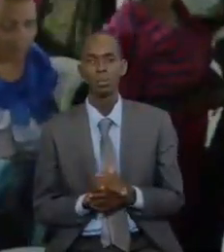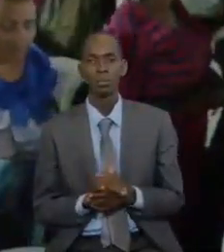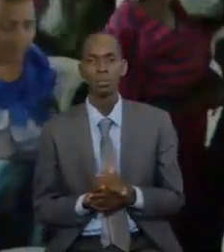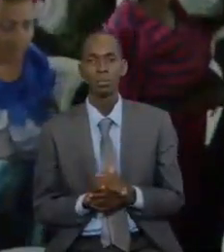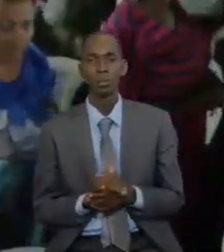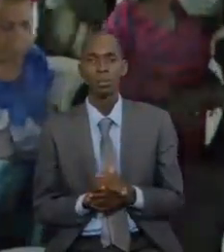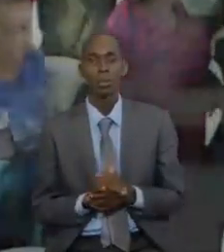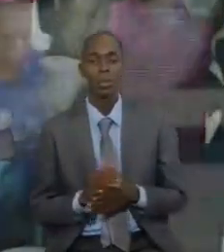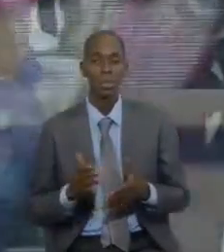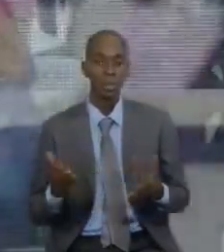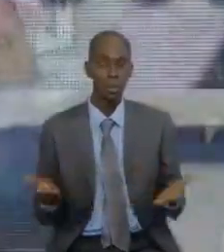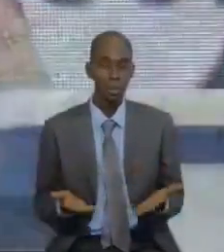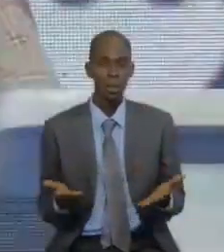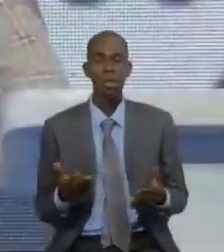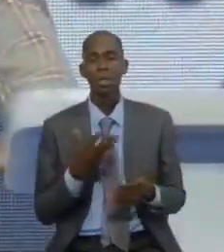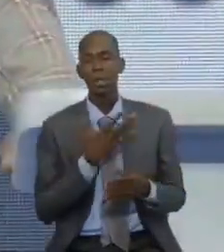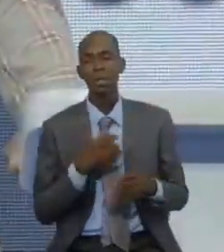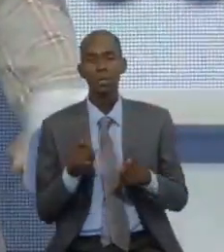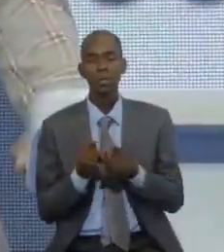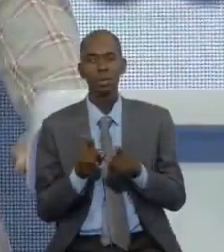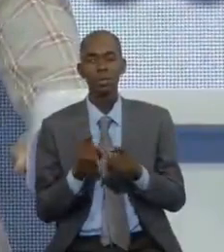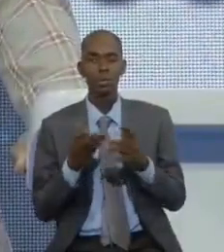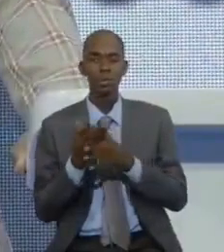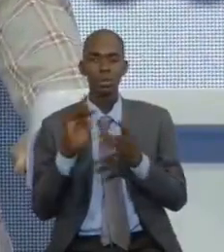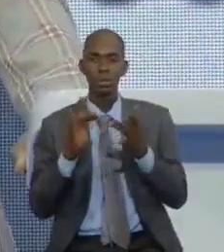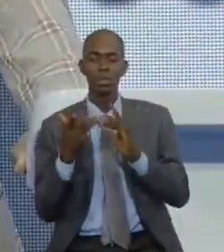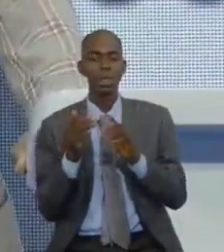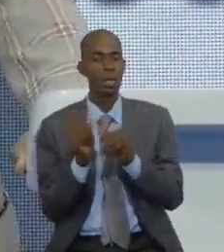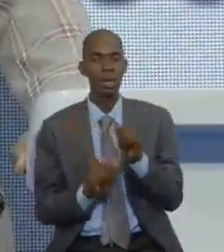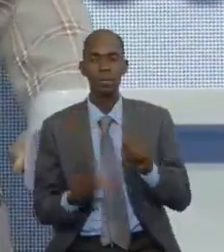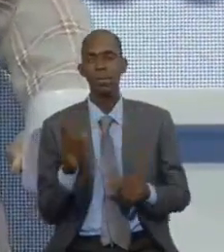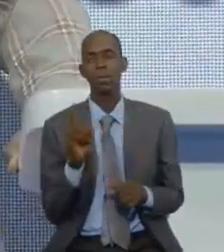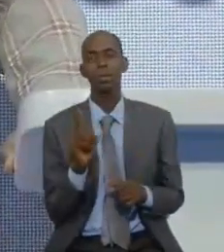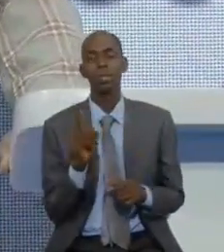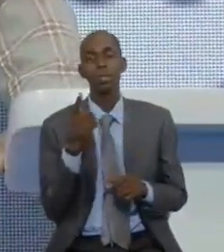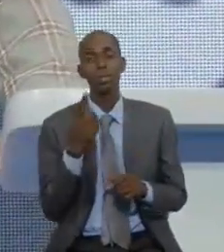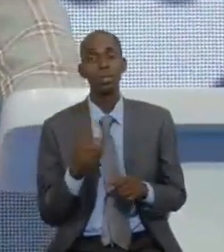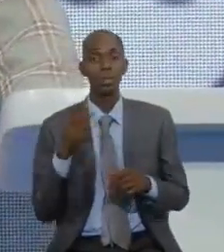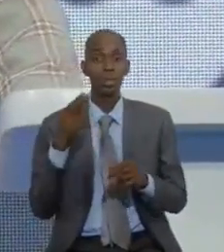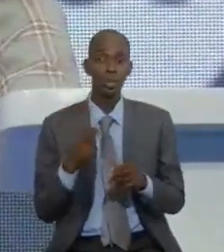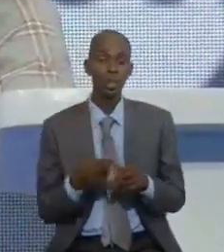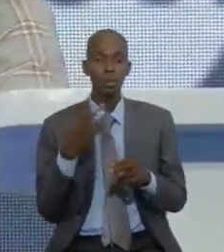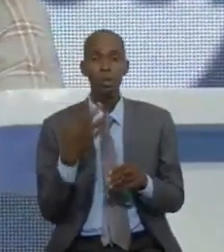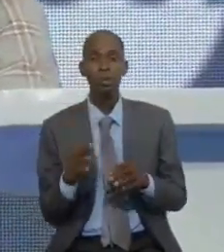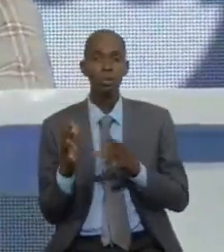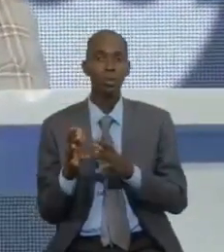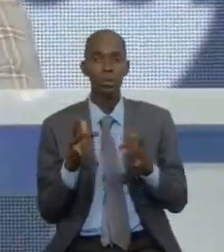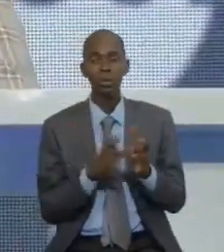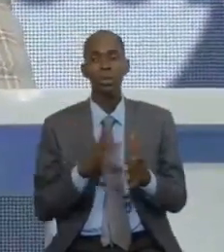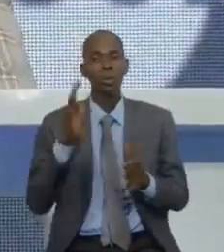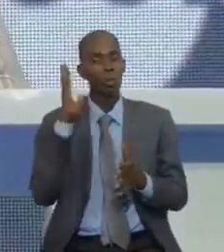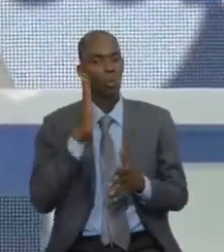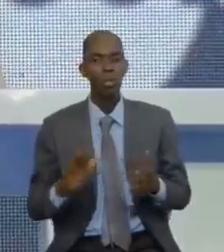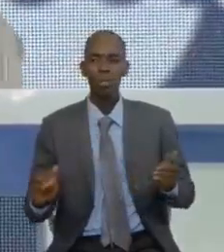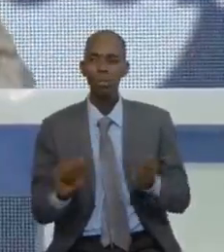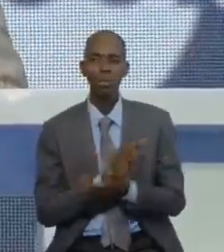Here and online, everywhere, the name of Jesus will destroy